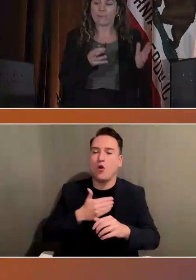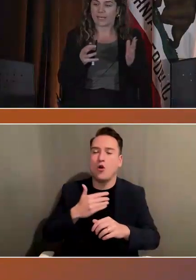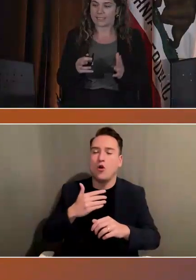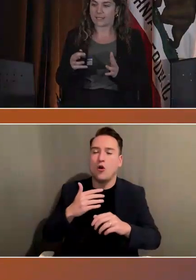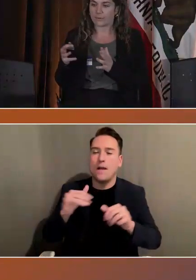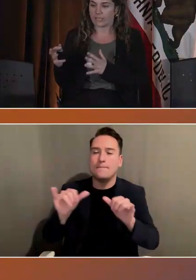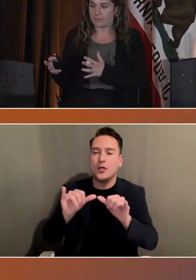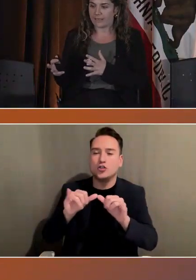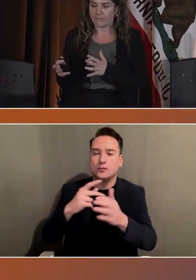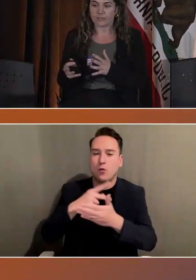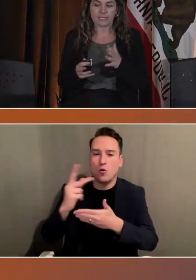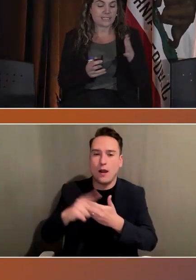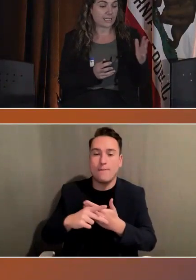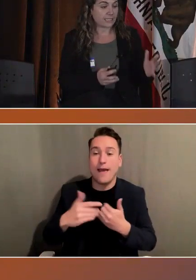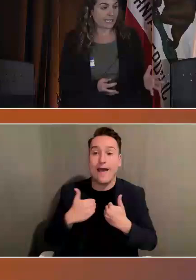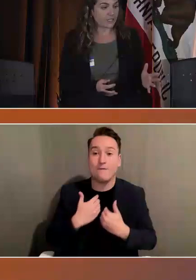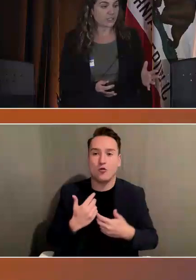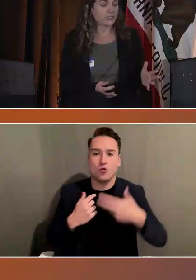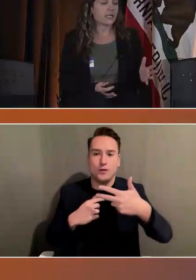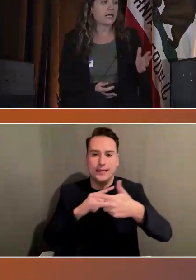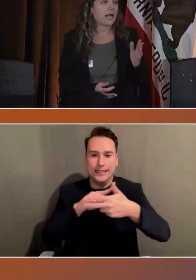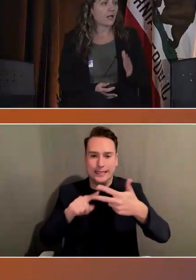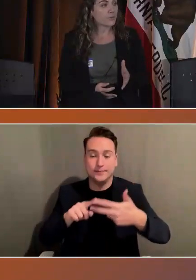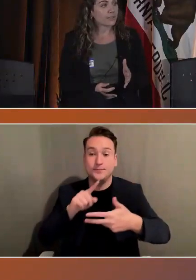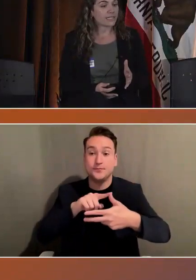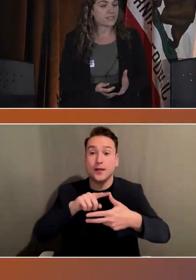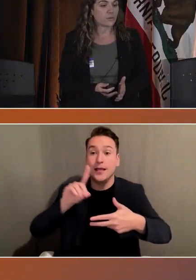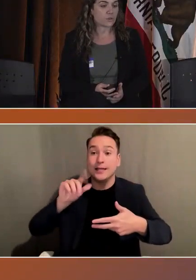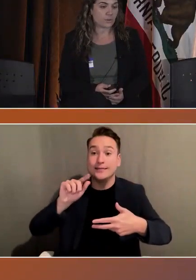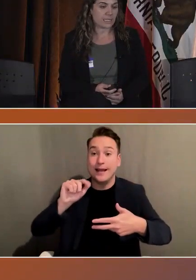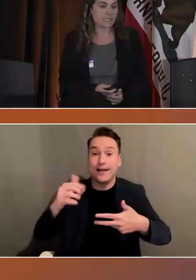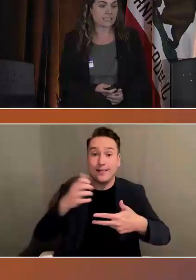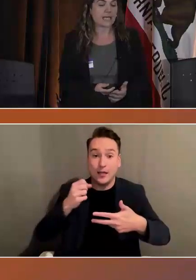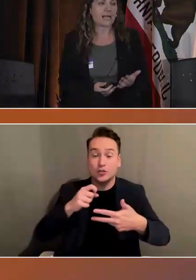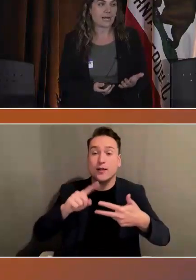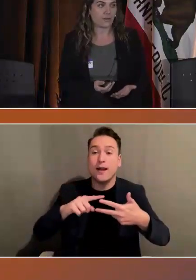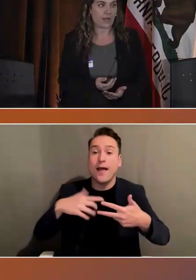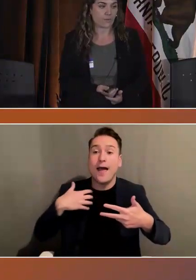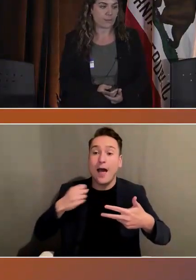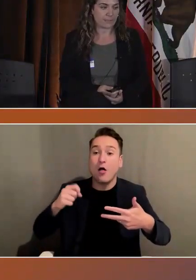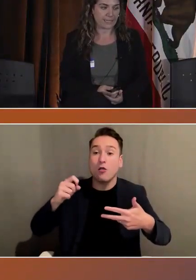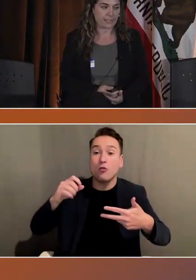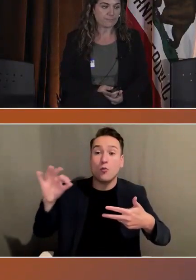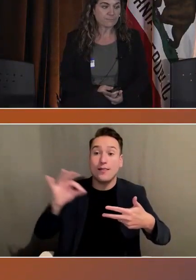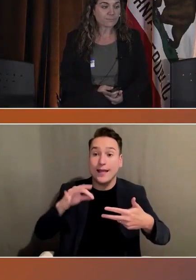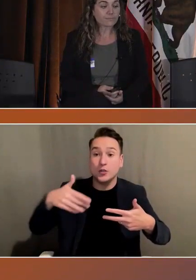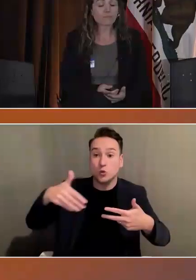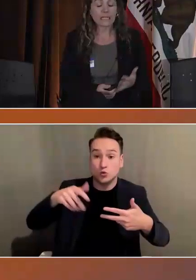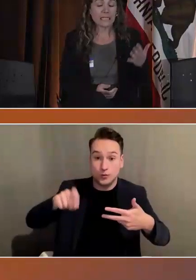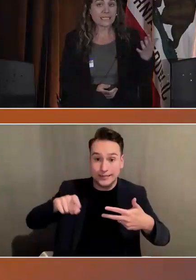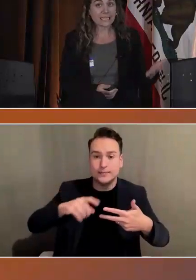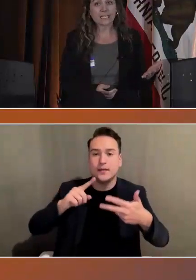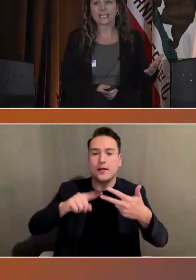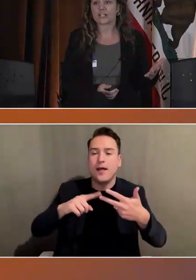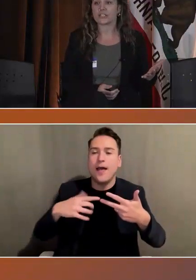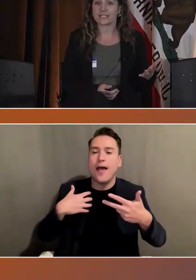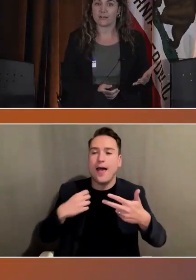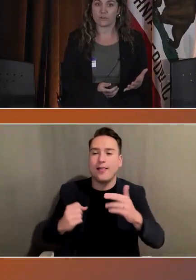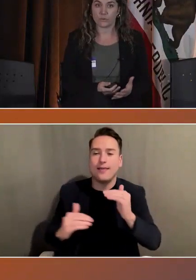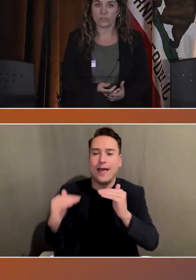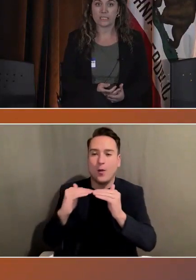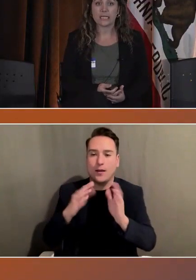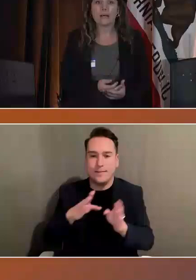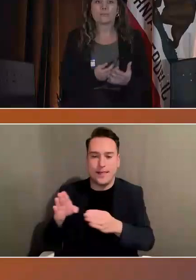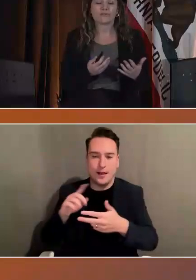3 buckets that we're going to be covering: data collection, health-related social needs, and health equity planning. The data collection set